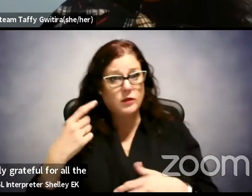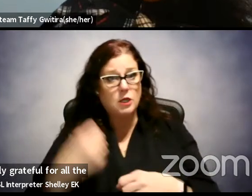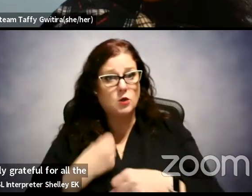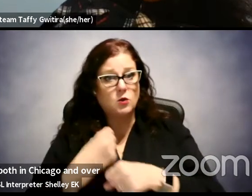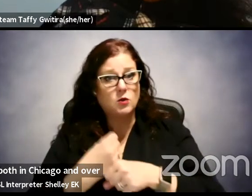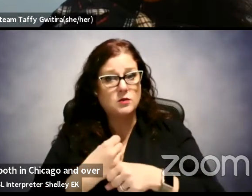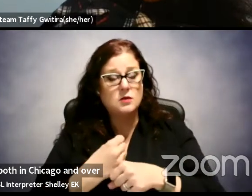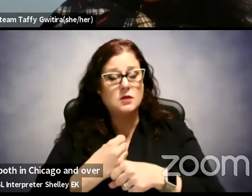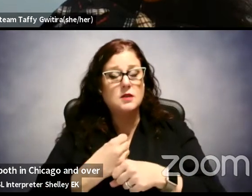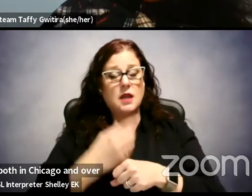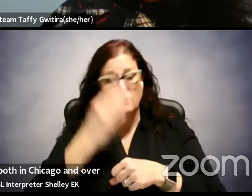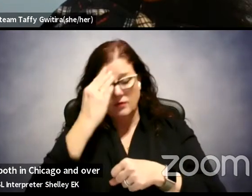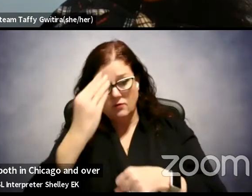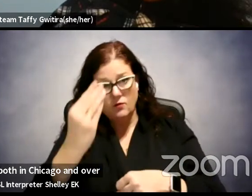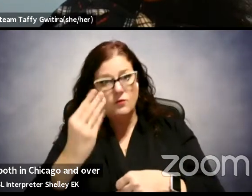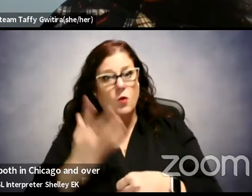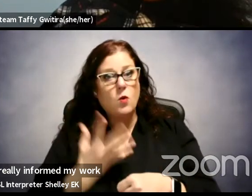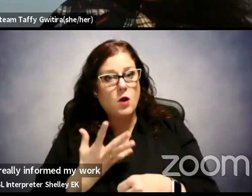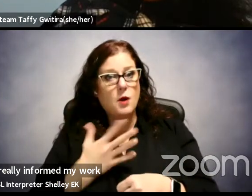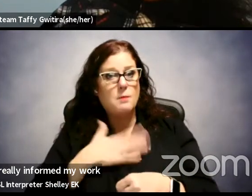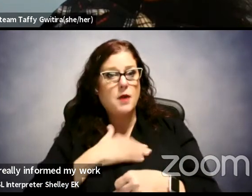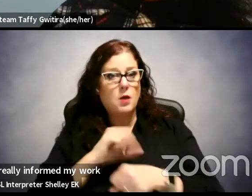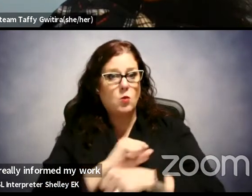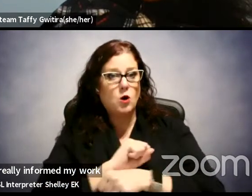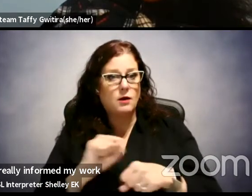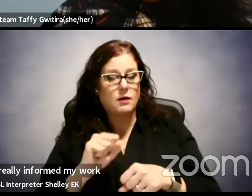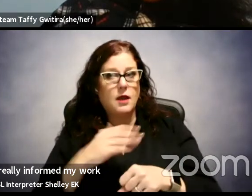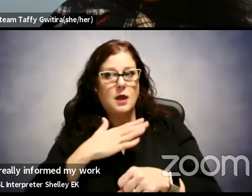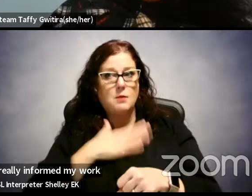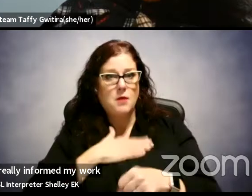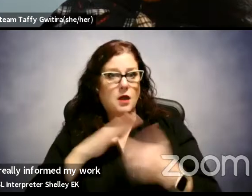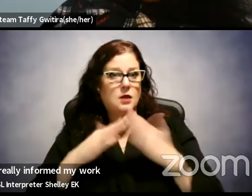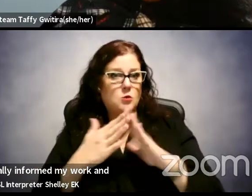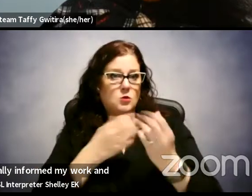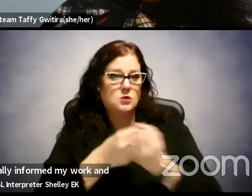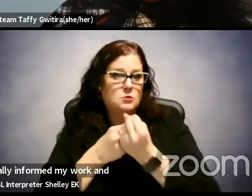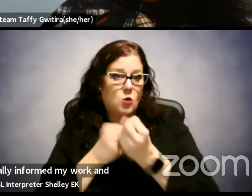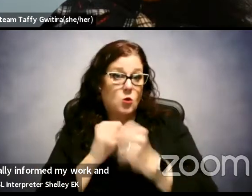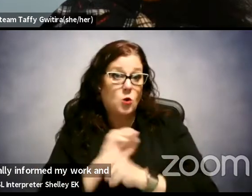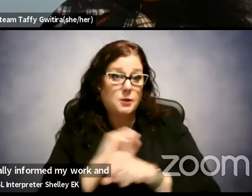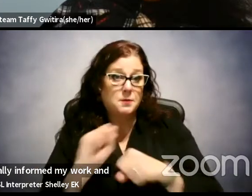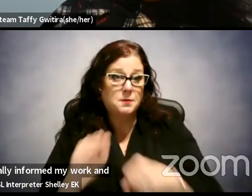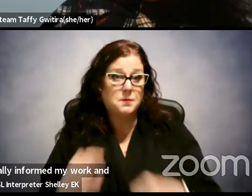really informed my work and my community support work.